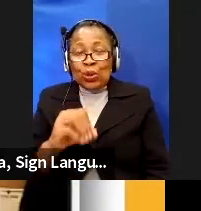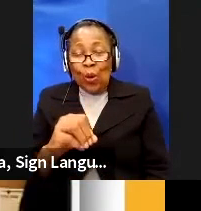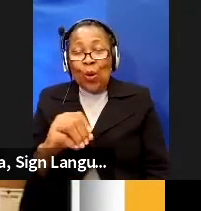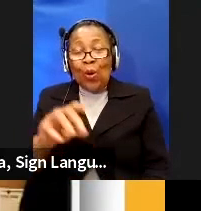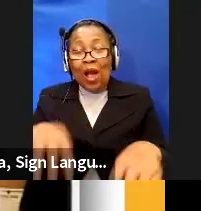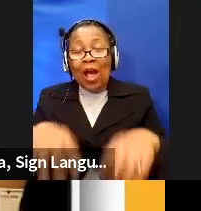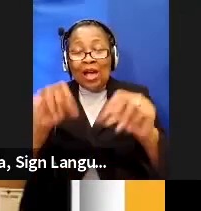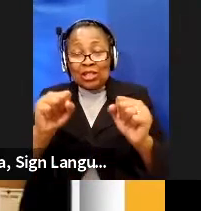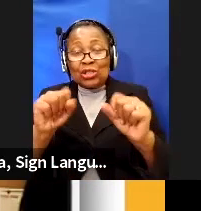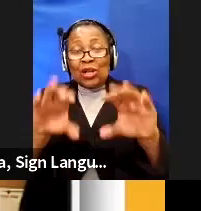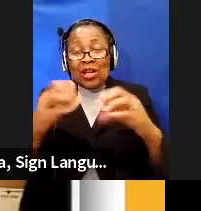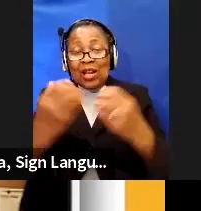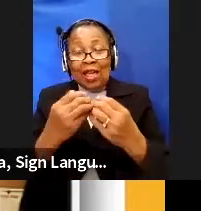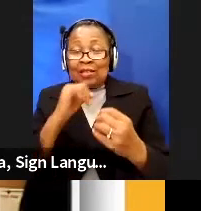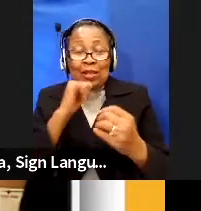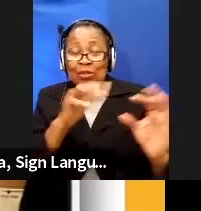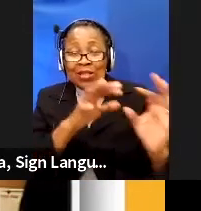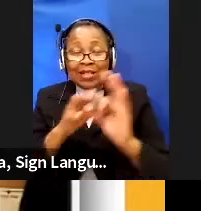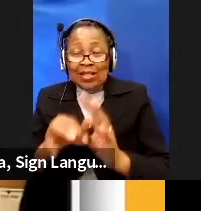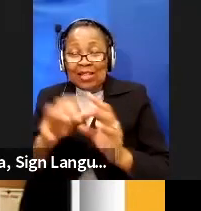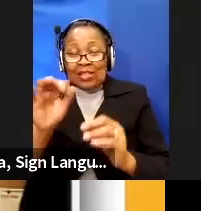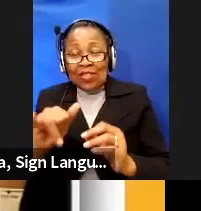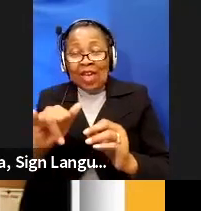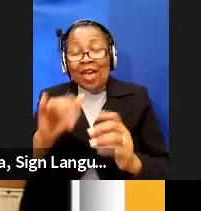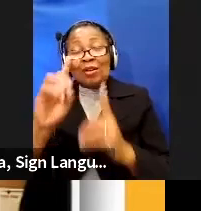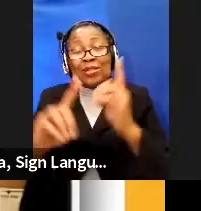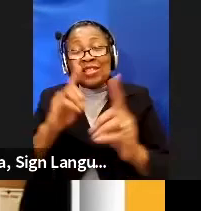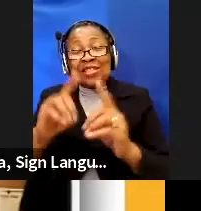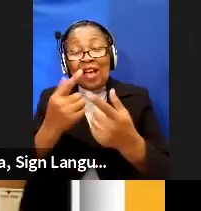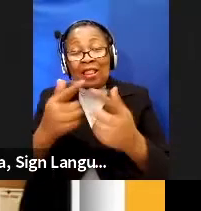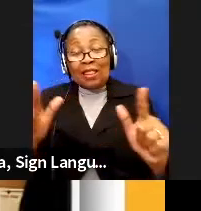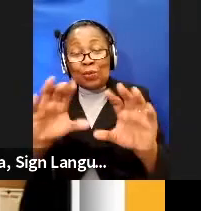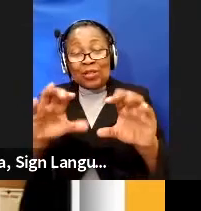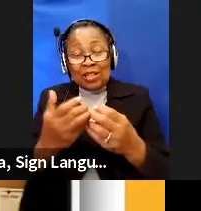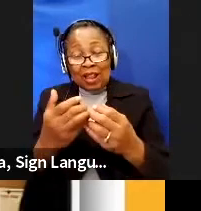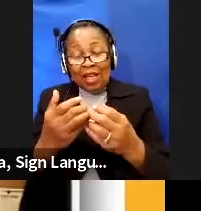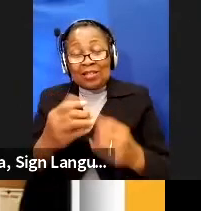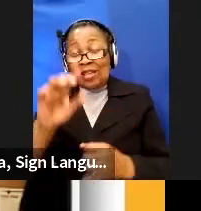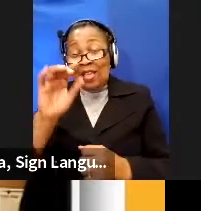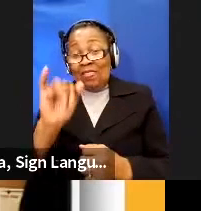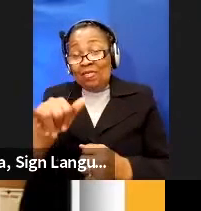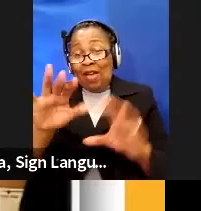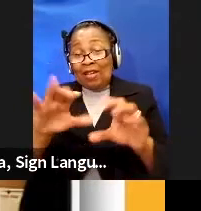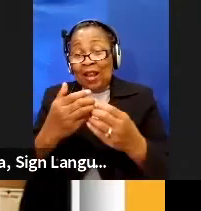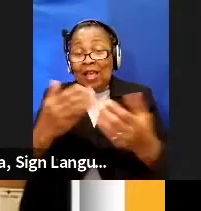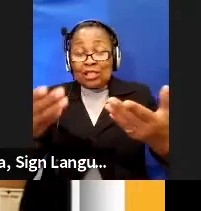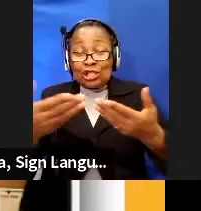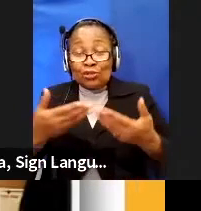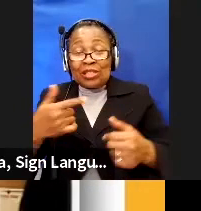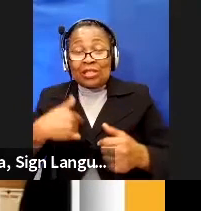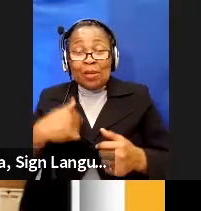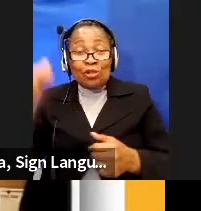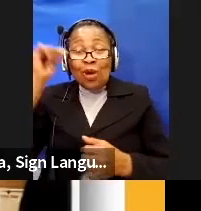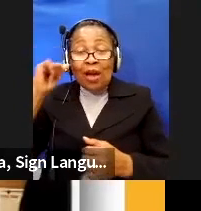class that had nothing to do with engineering, and that was a sign language class. And that sign language class introduced me to